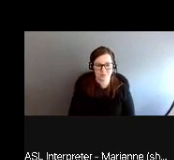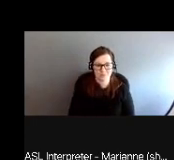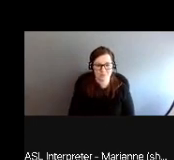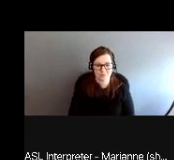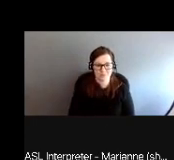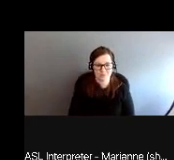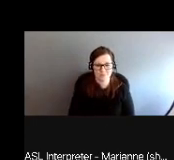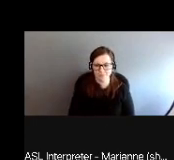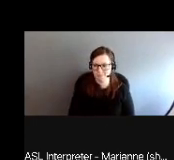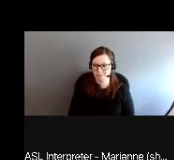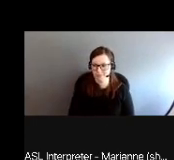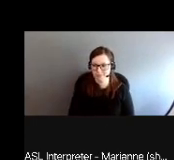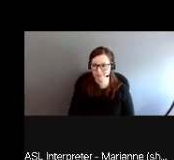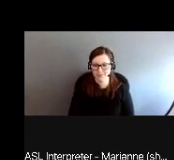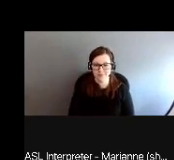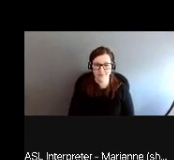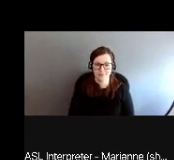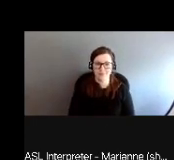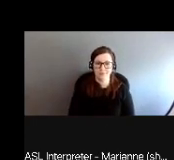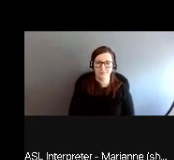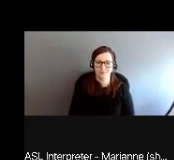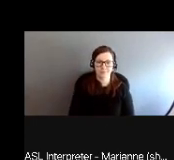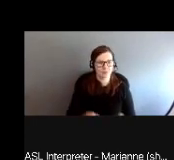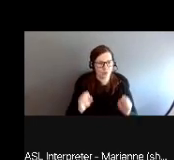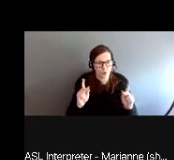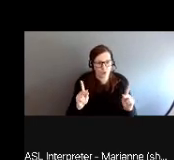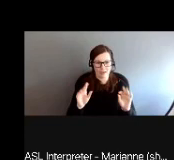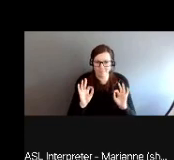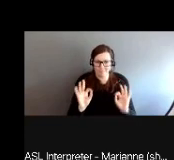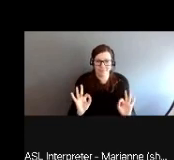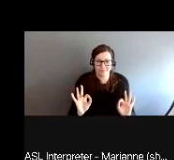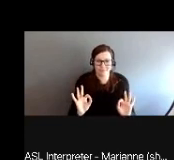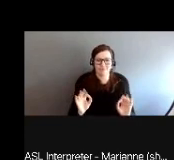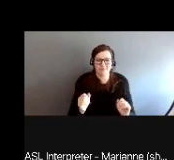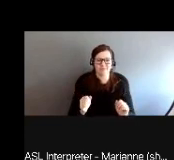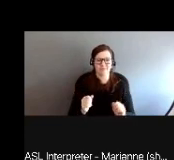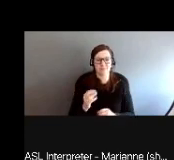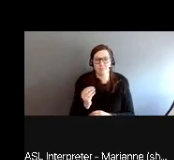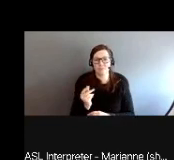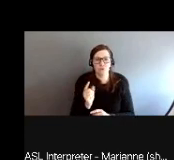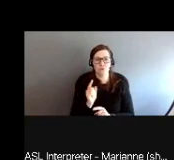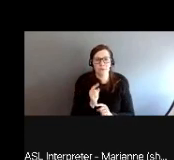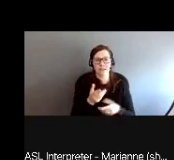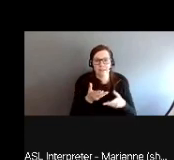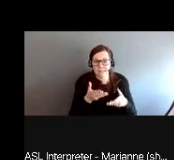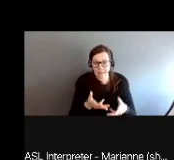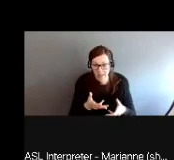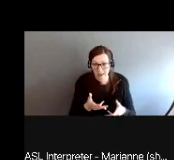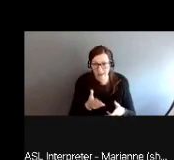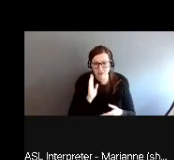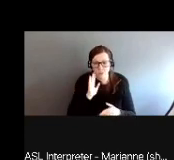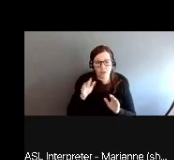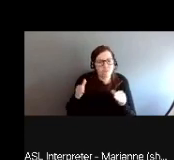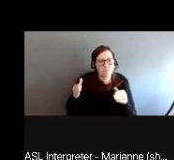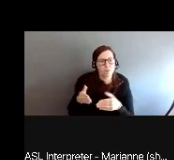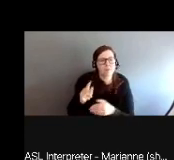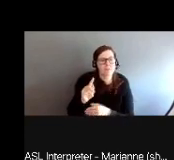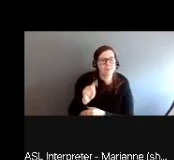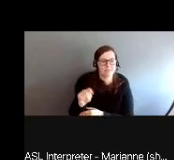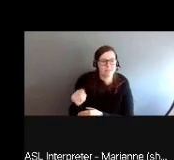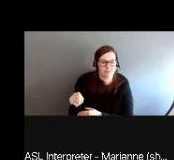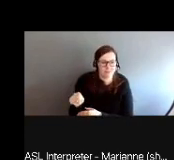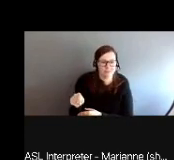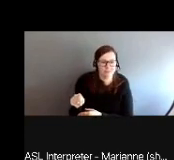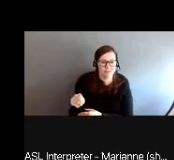Okay, perfect. So we have a few more minutes around TikTok, and I know TikTok is one of those products and topics that's a